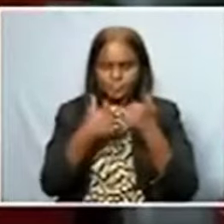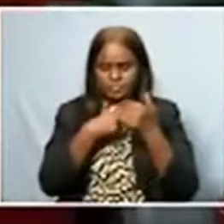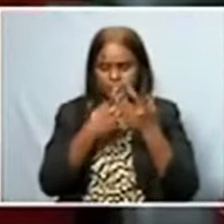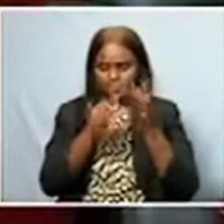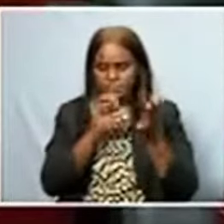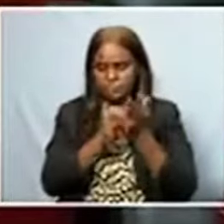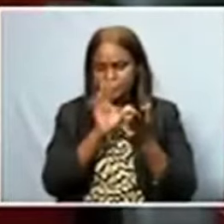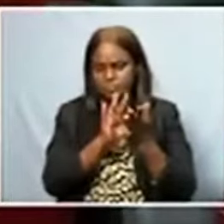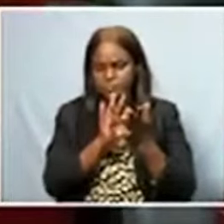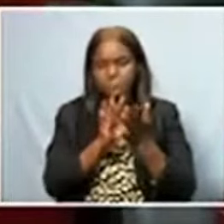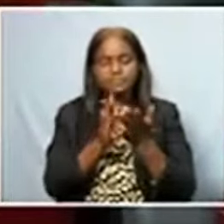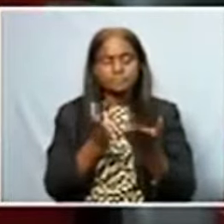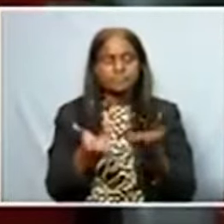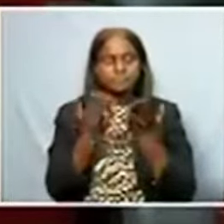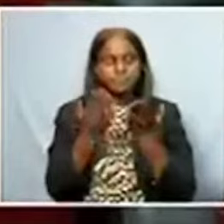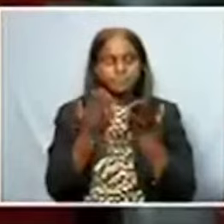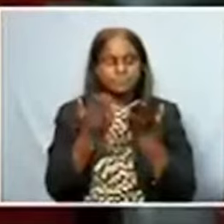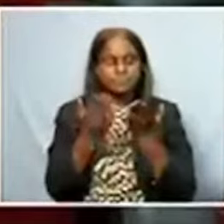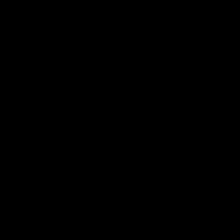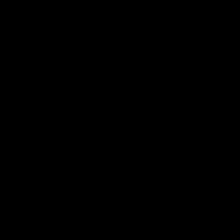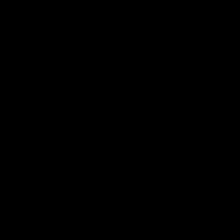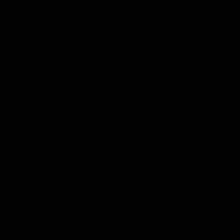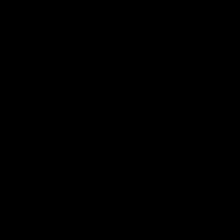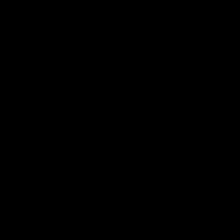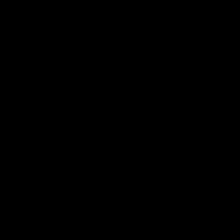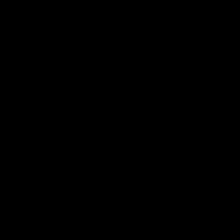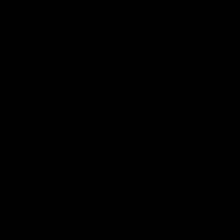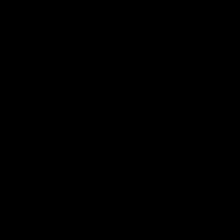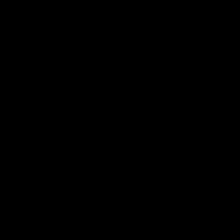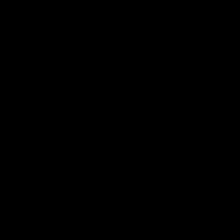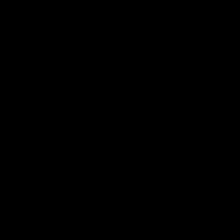put up by